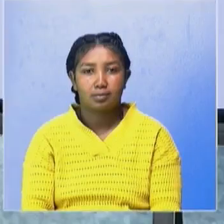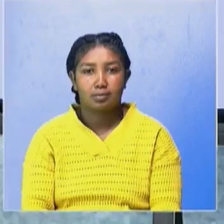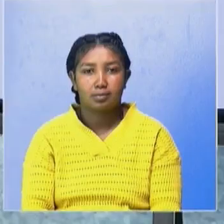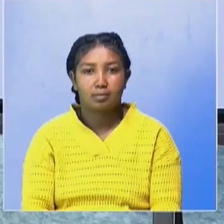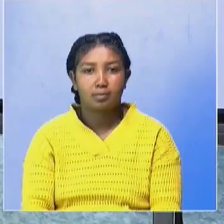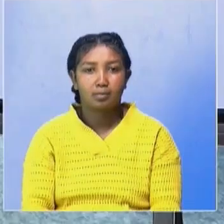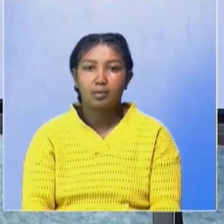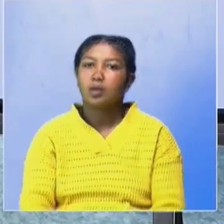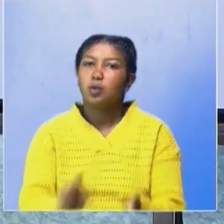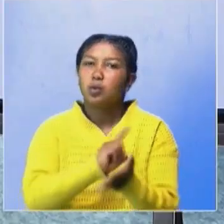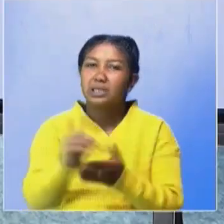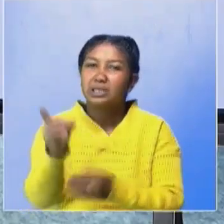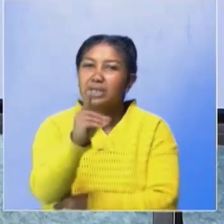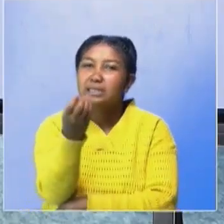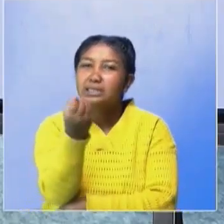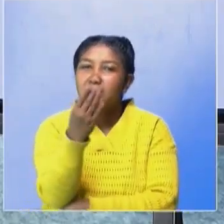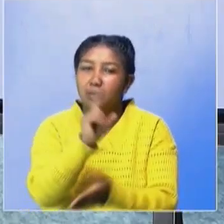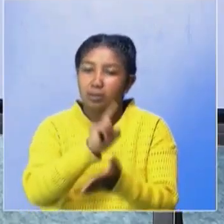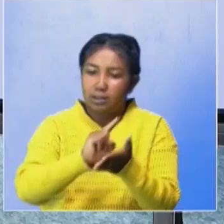how many days in the week?